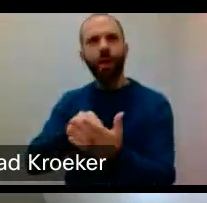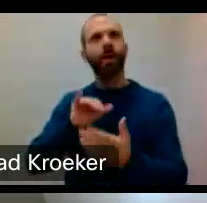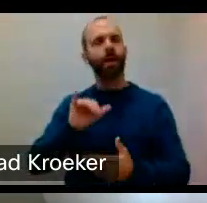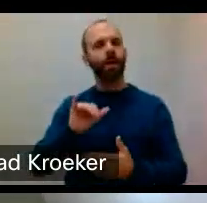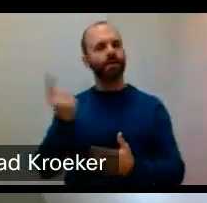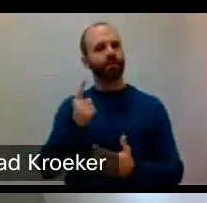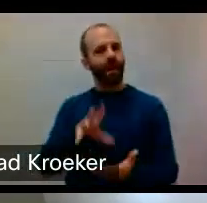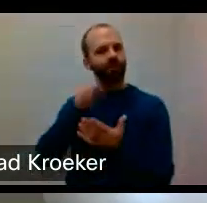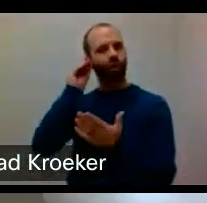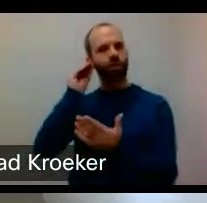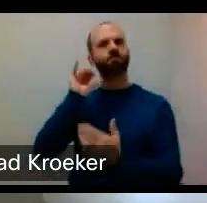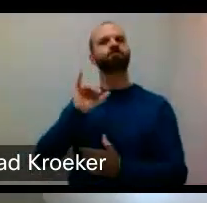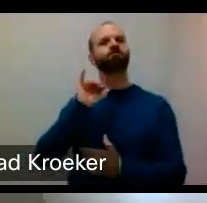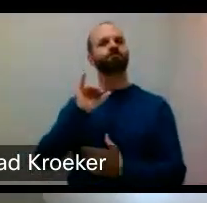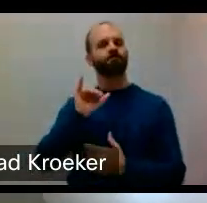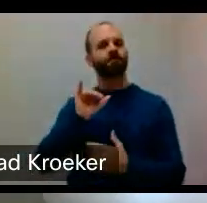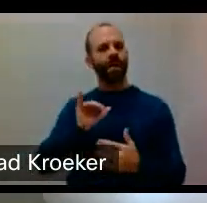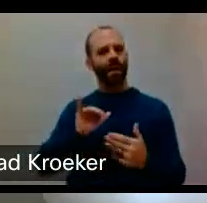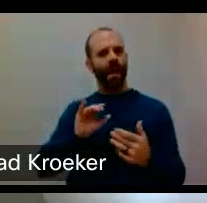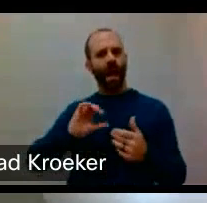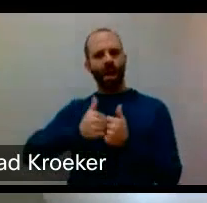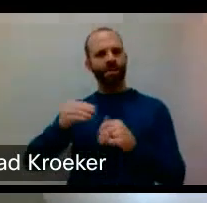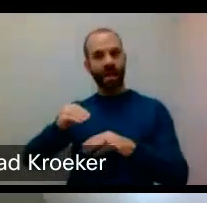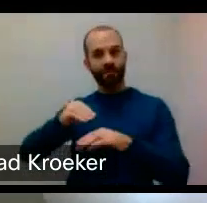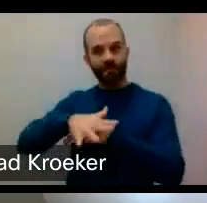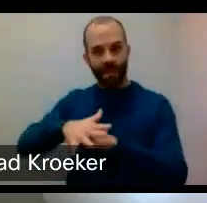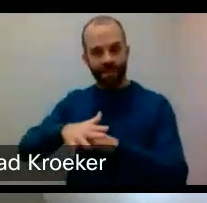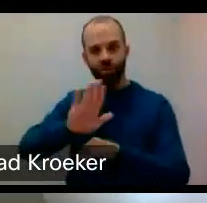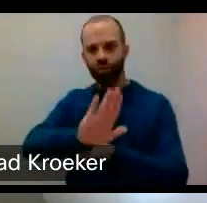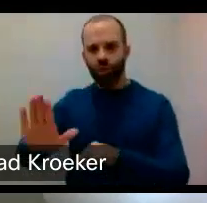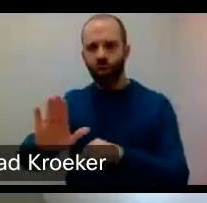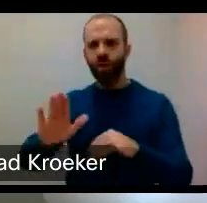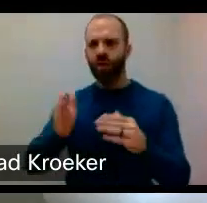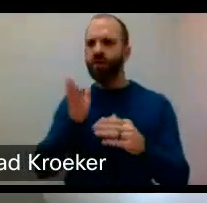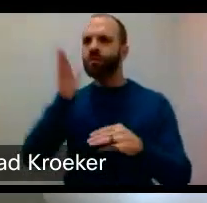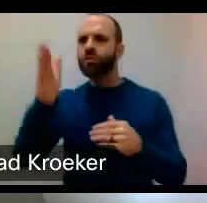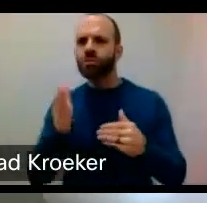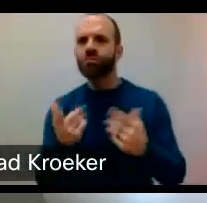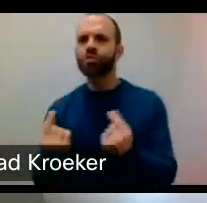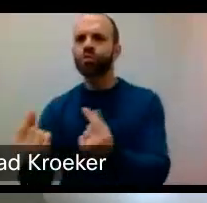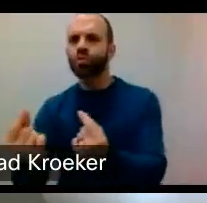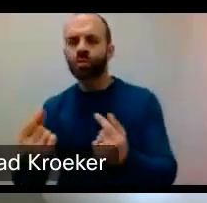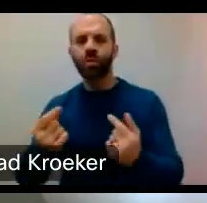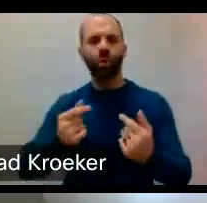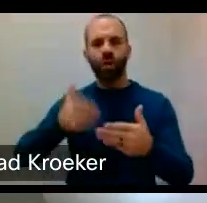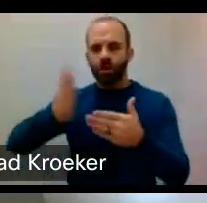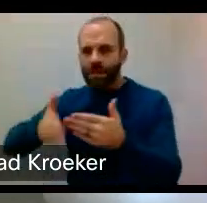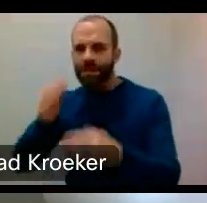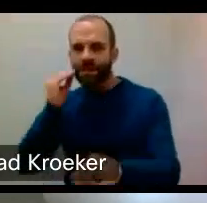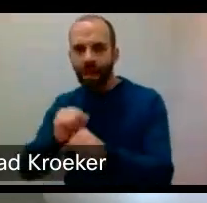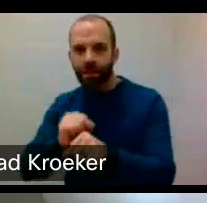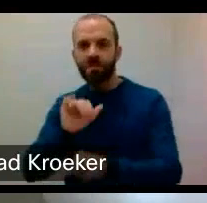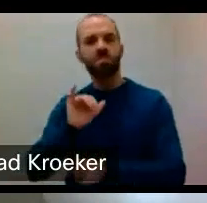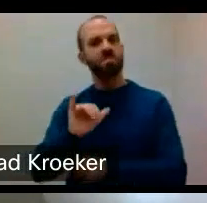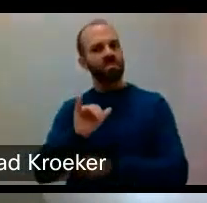you think about other things related to what you've learned? Or how has that maybe changed the way that you complete assignments